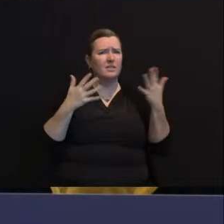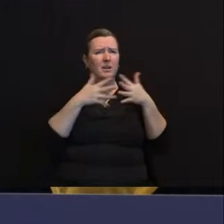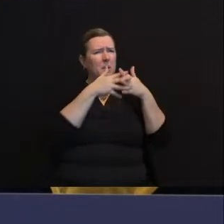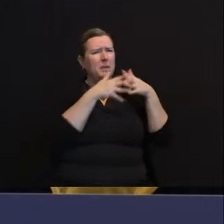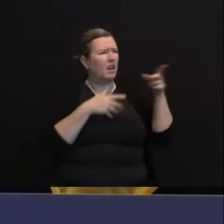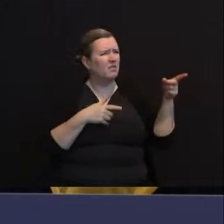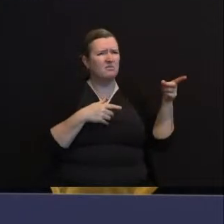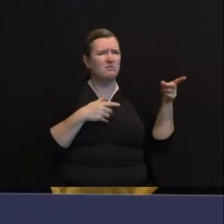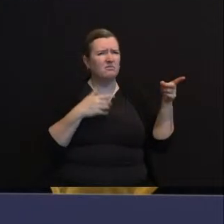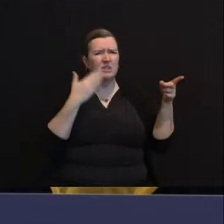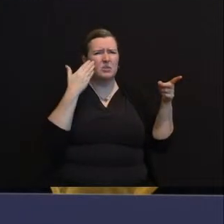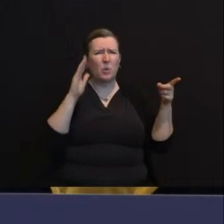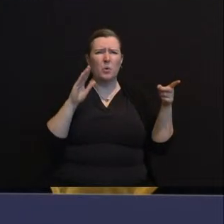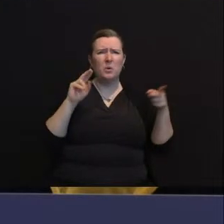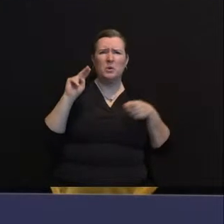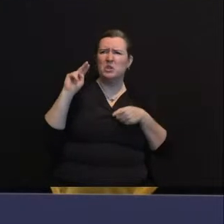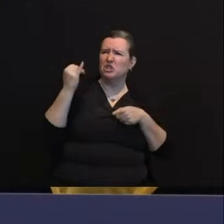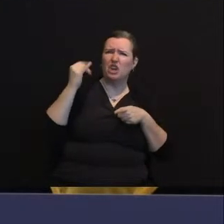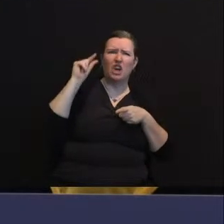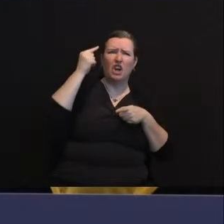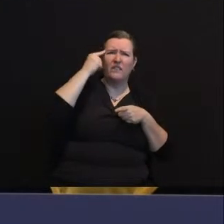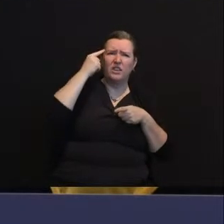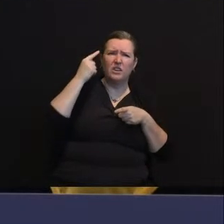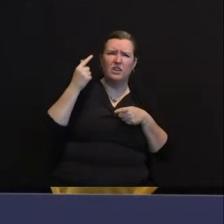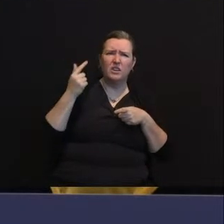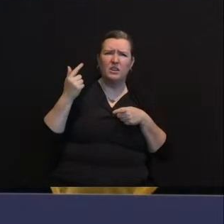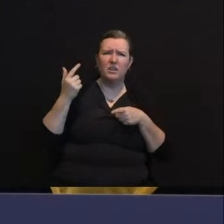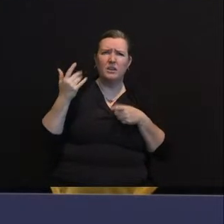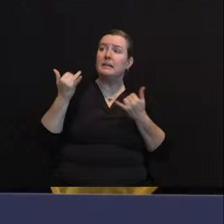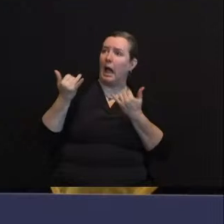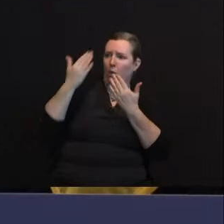in part because of these briefings? Thank you.